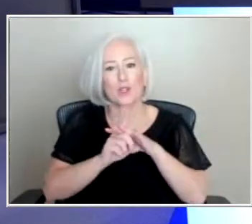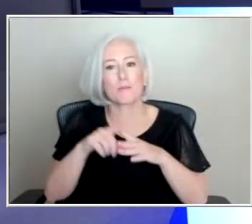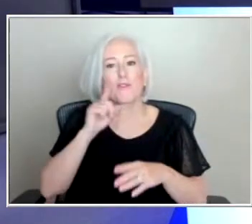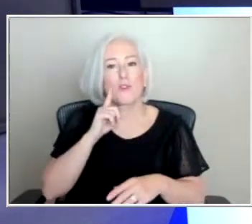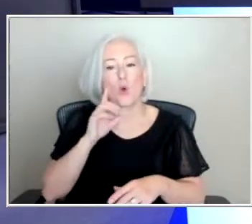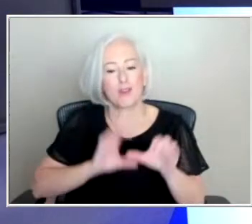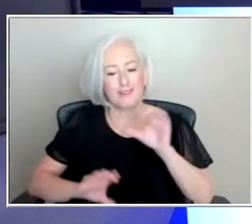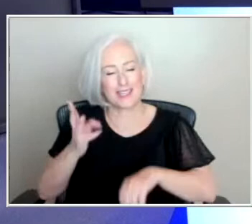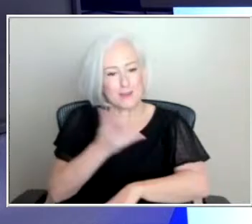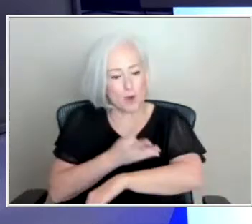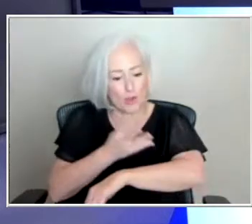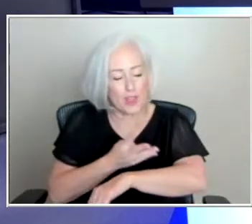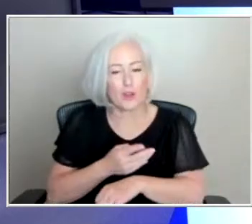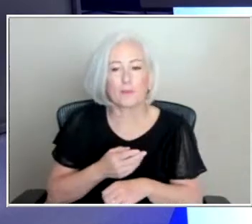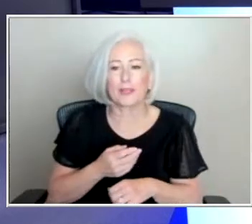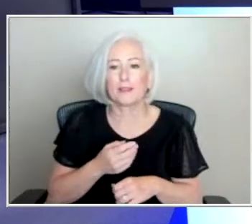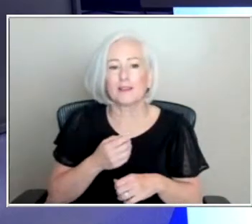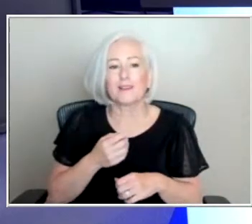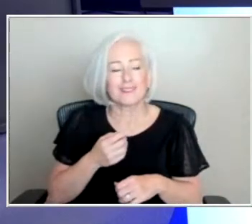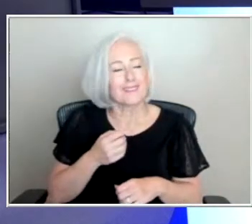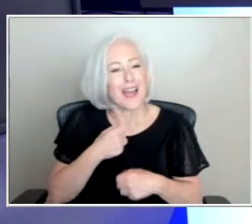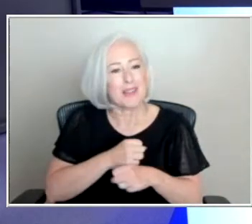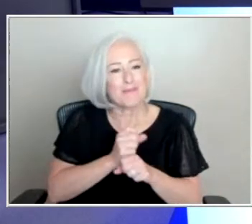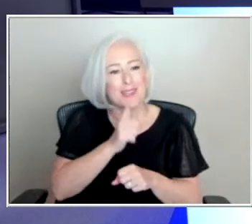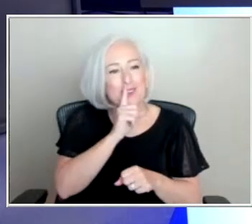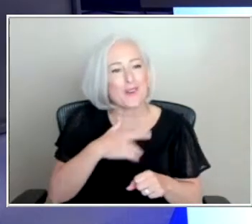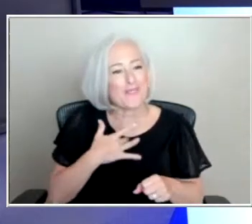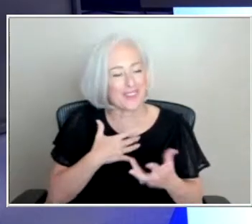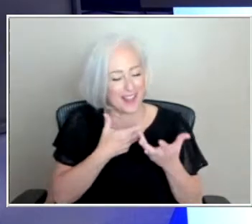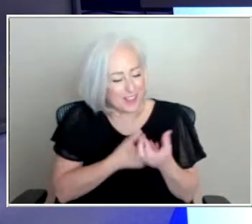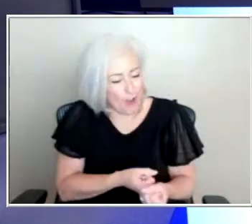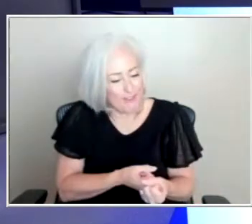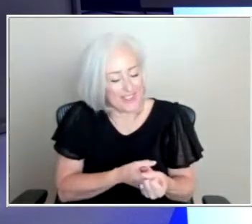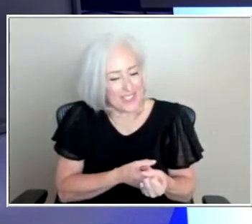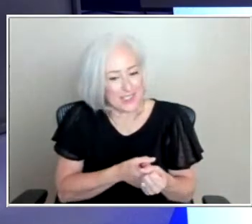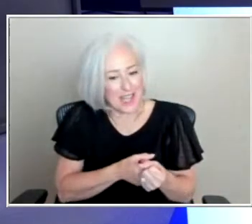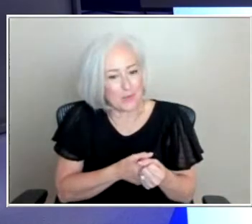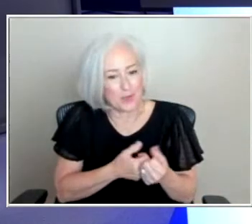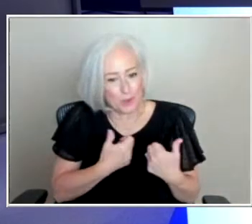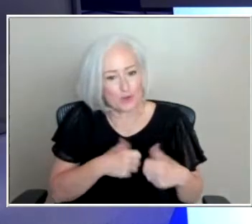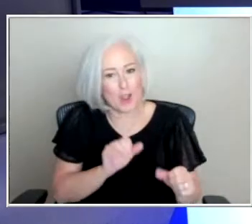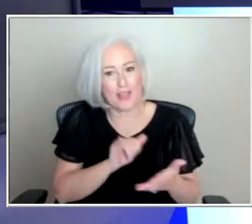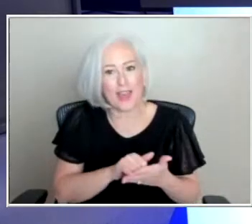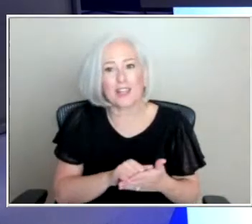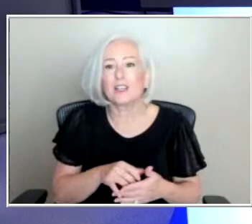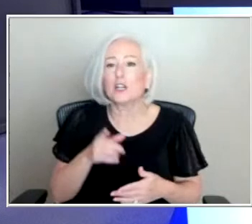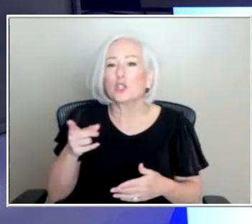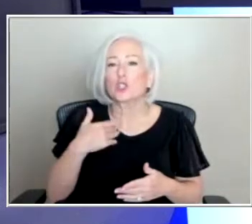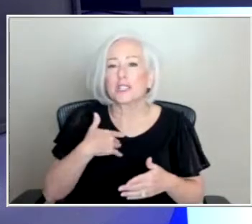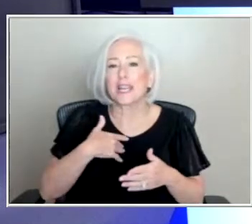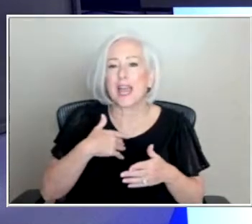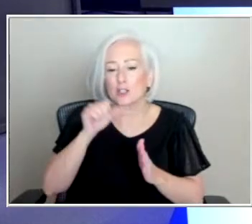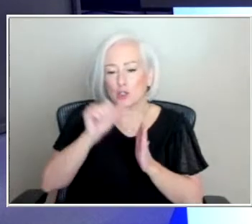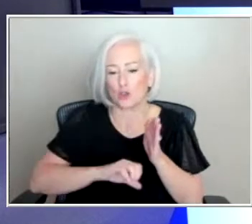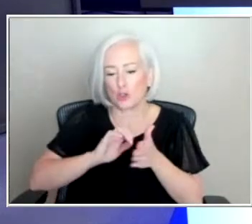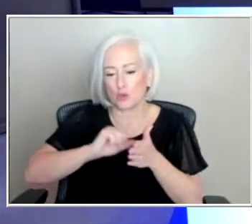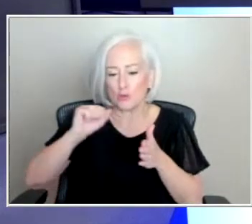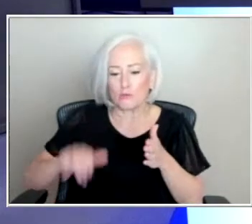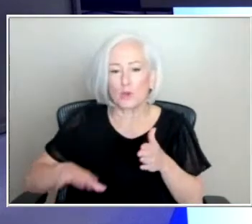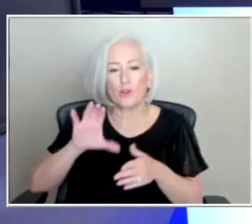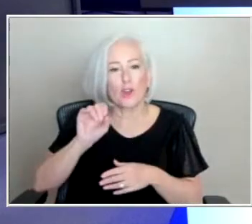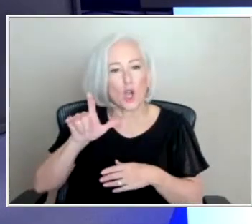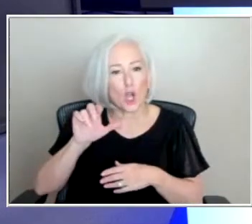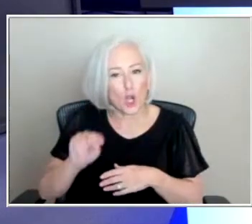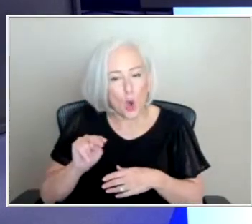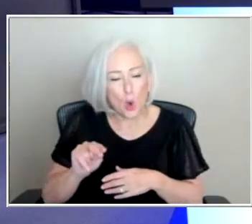to work and we're going to tackle this the best we can. And in Stephanie's case, she had surgery to remove most of her colon. She needed chemo. She